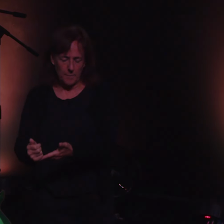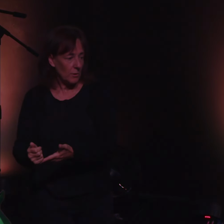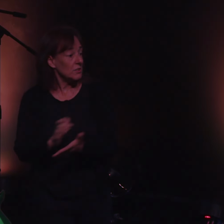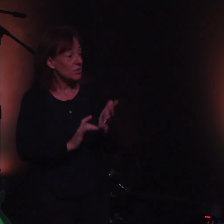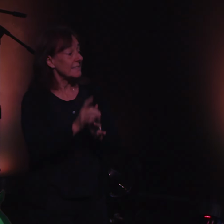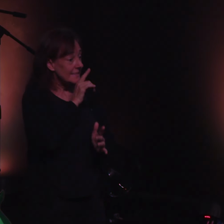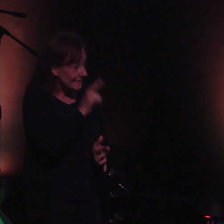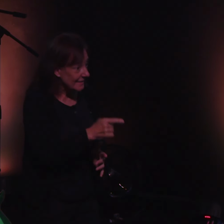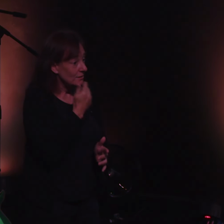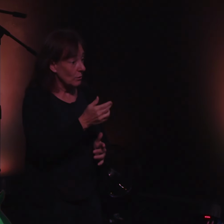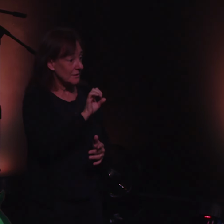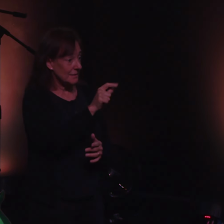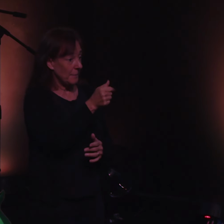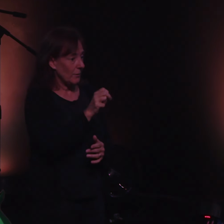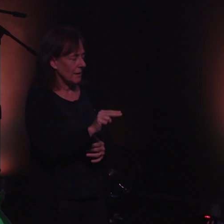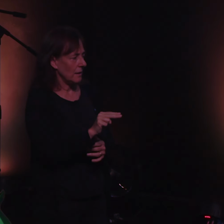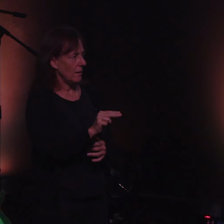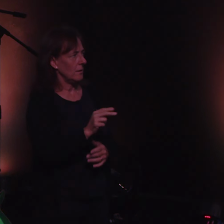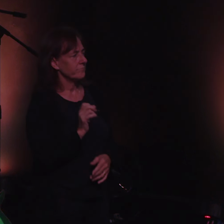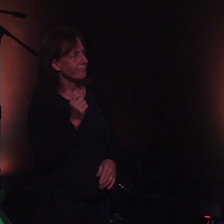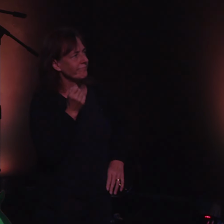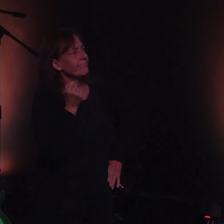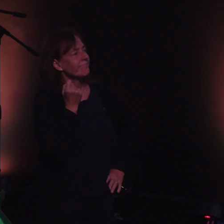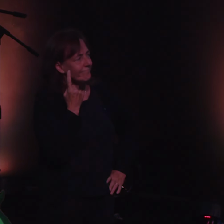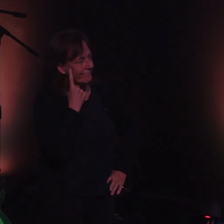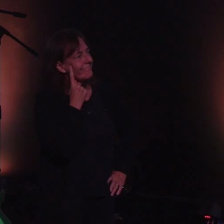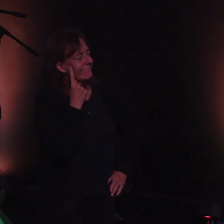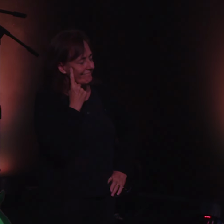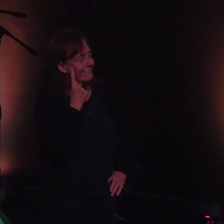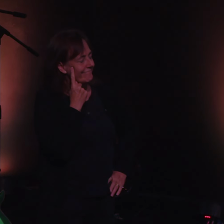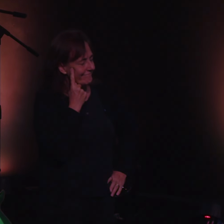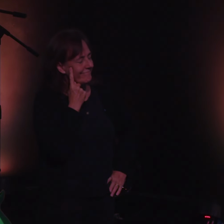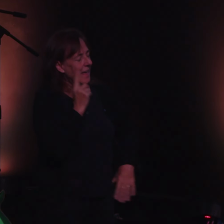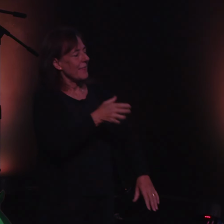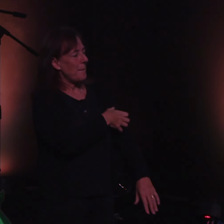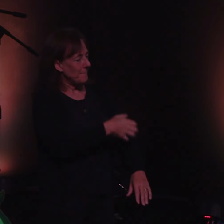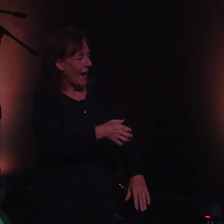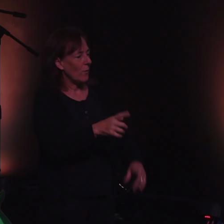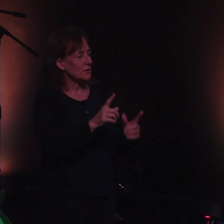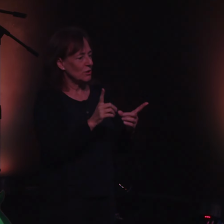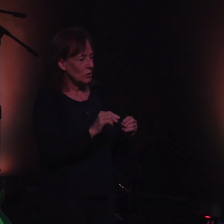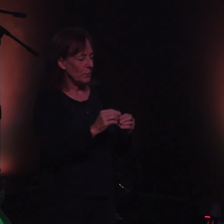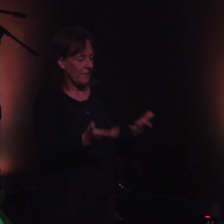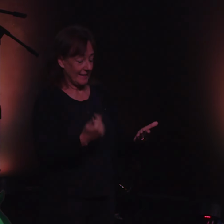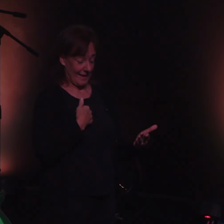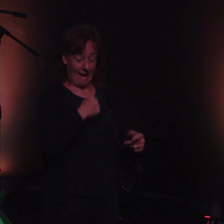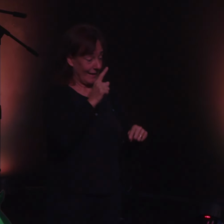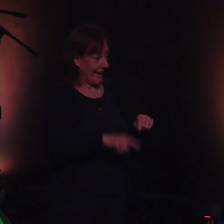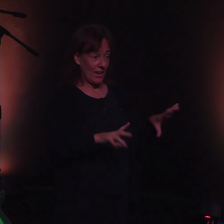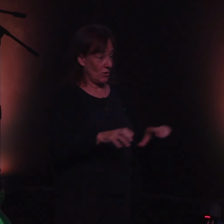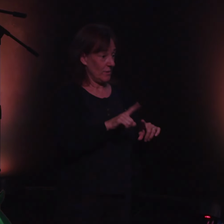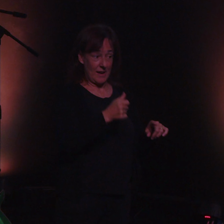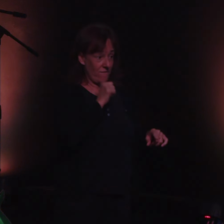Jesus is the Good Samaritan. When we understand that, when we read Scripture that way, we understand that the power to do the things that I can't do does